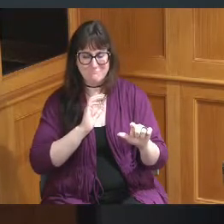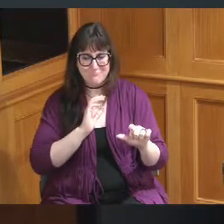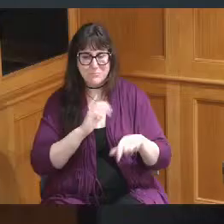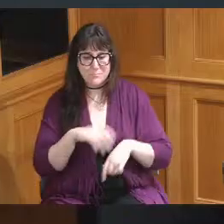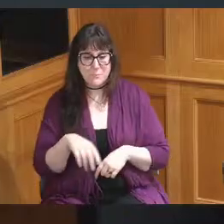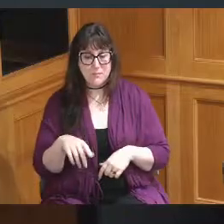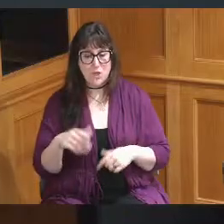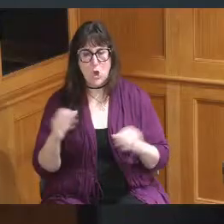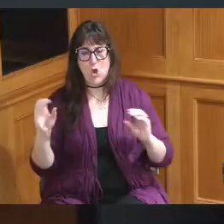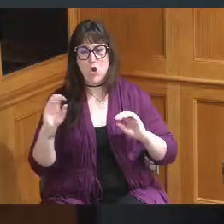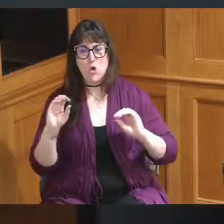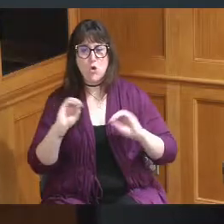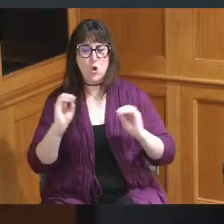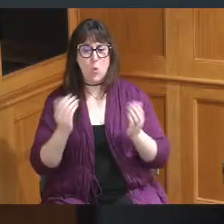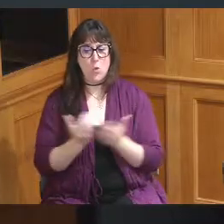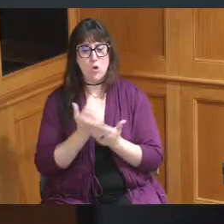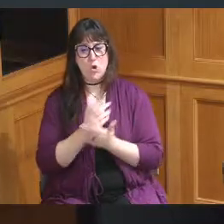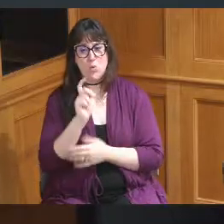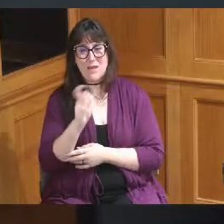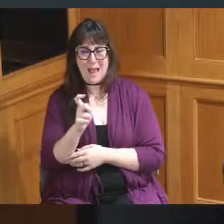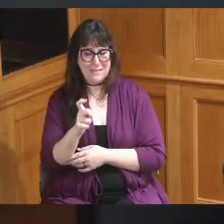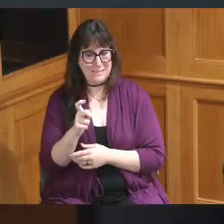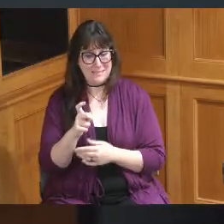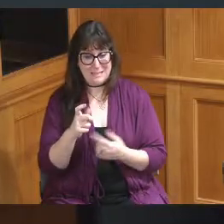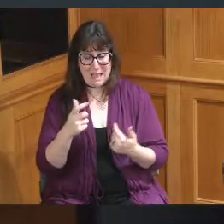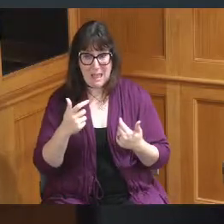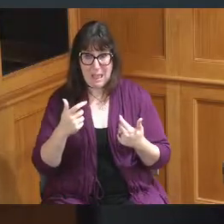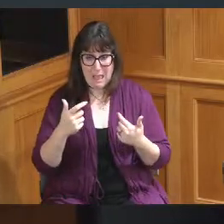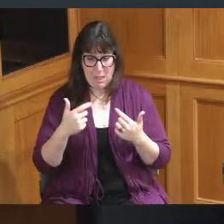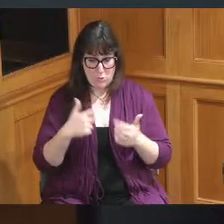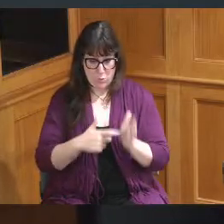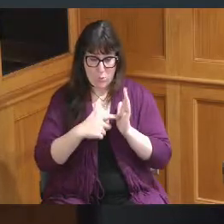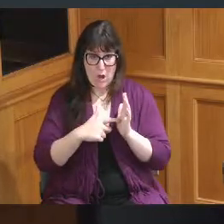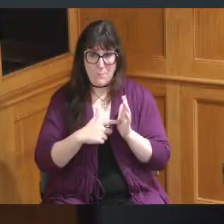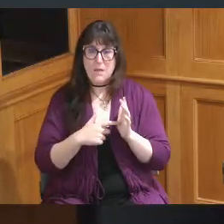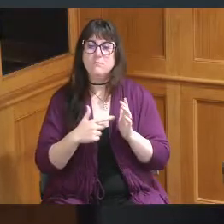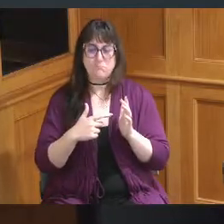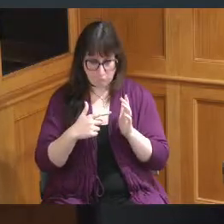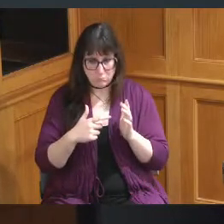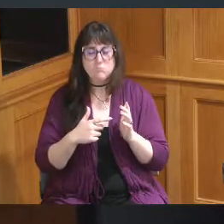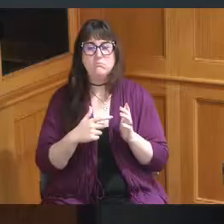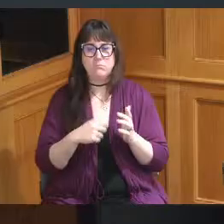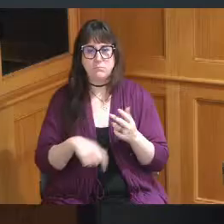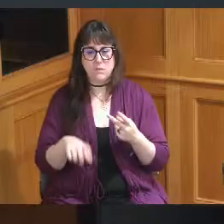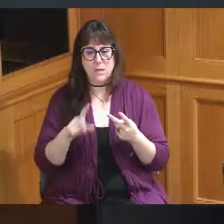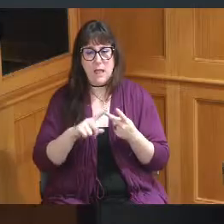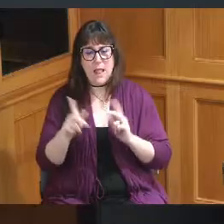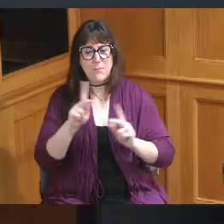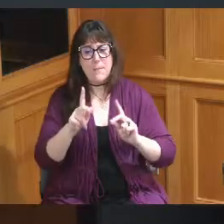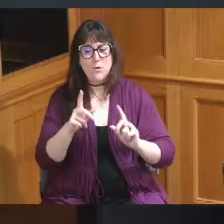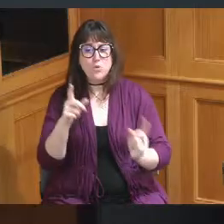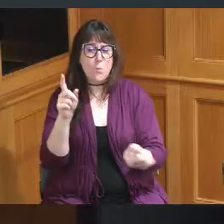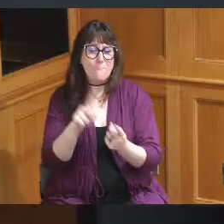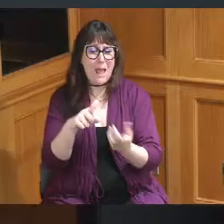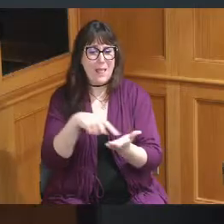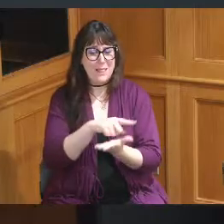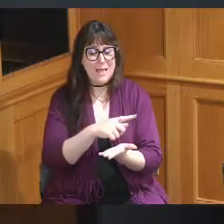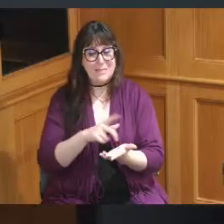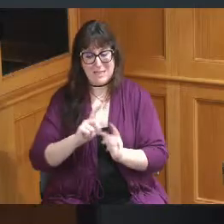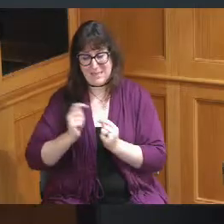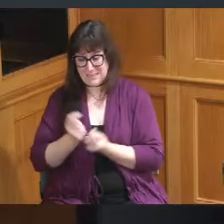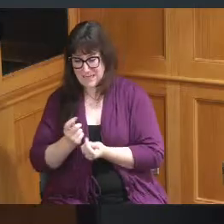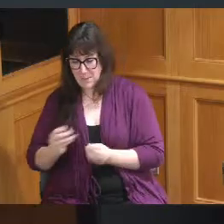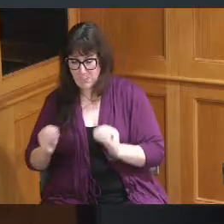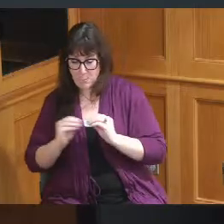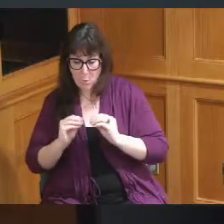no new taxes, and I've done that. One thing that I advocated for the people to pay less and for the team to contribute